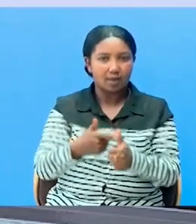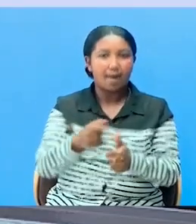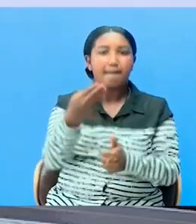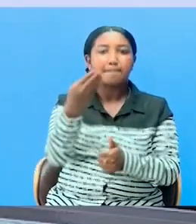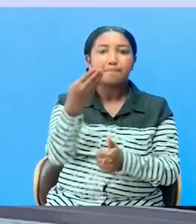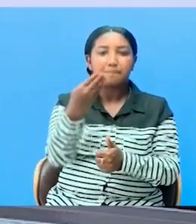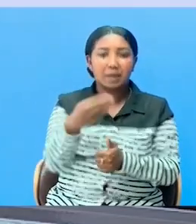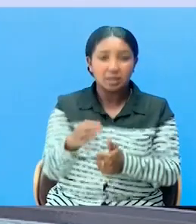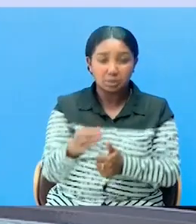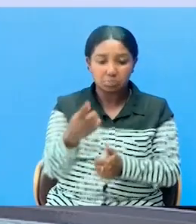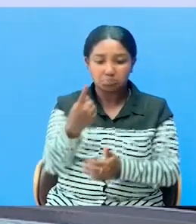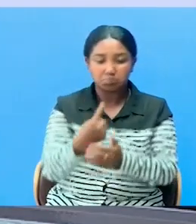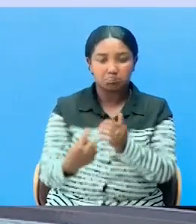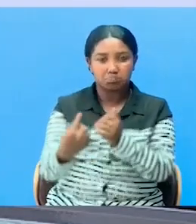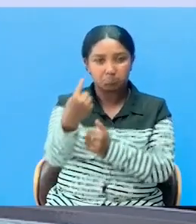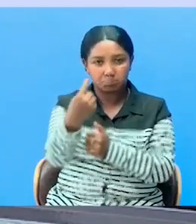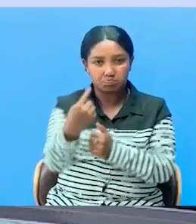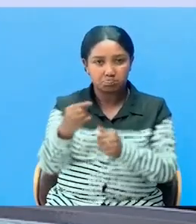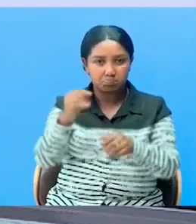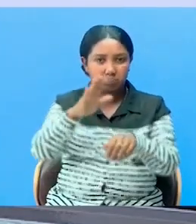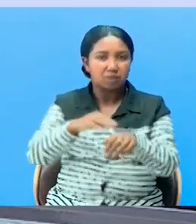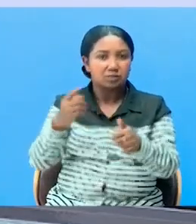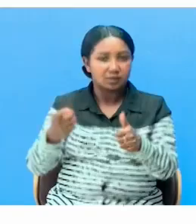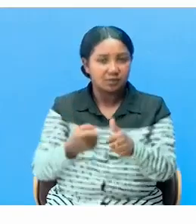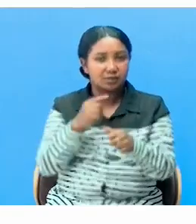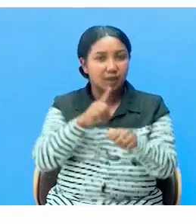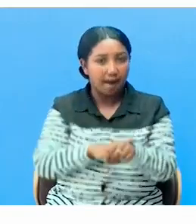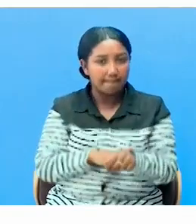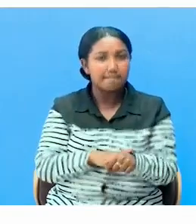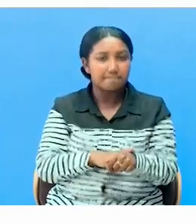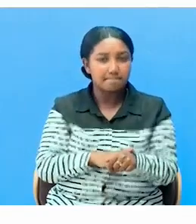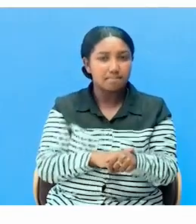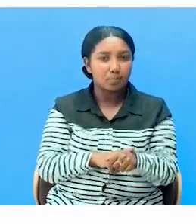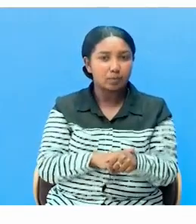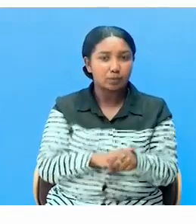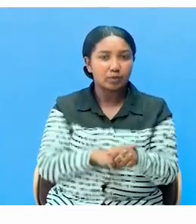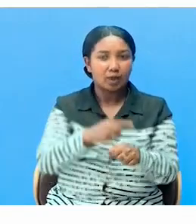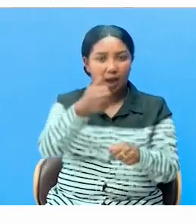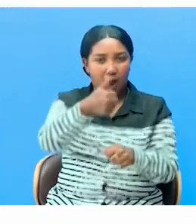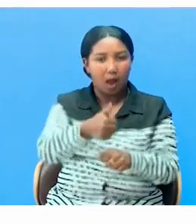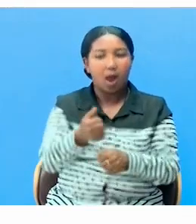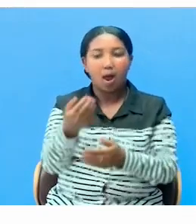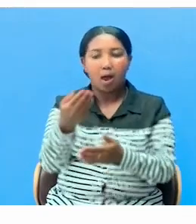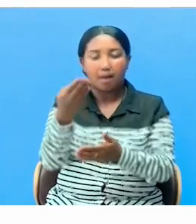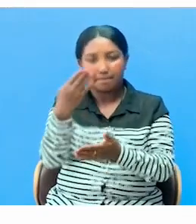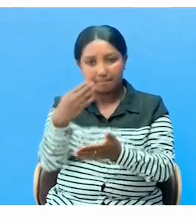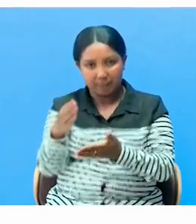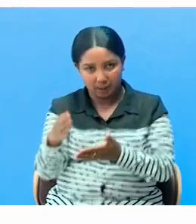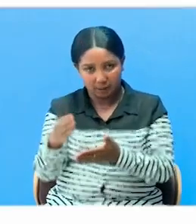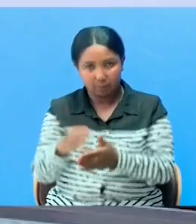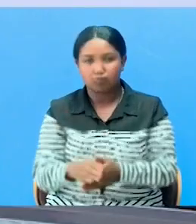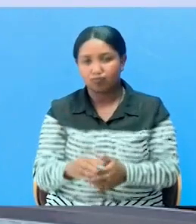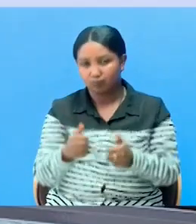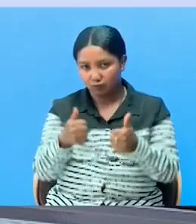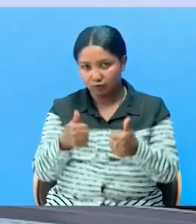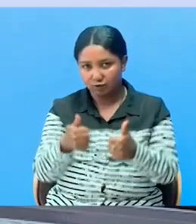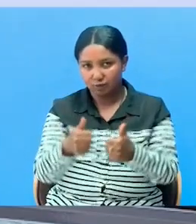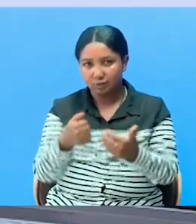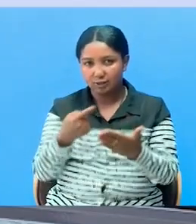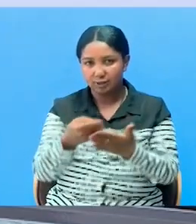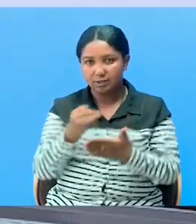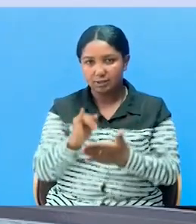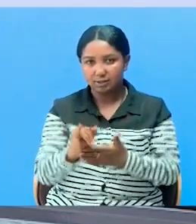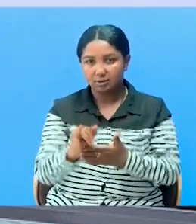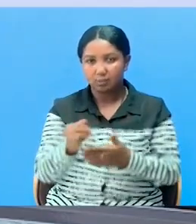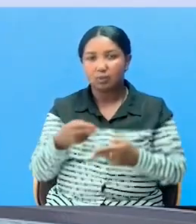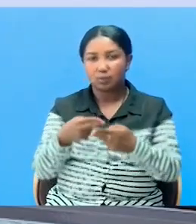is singular and it is mentioned for the first time. So we can put what? A pen. Well done. This is